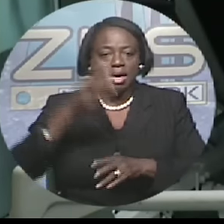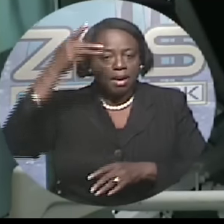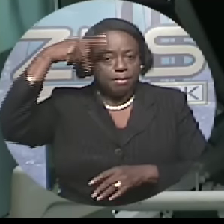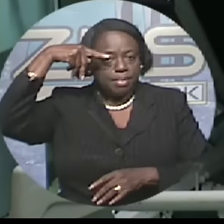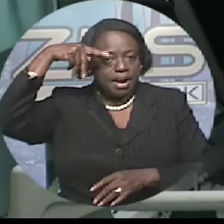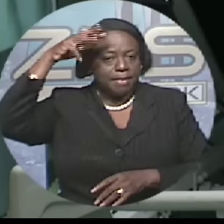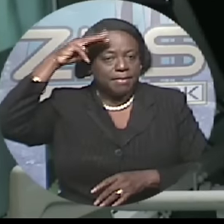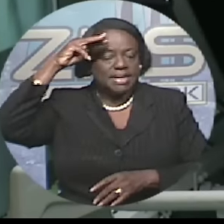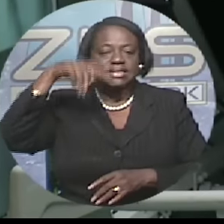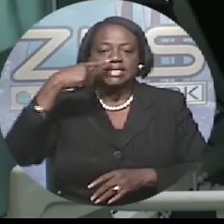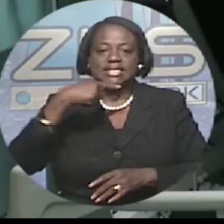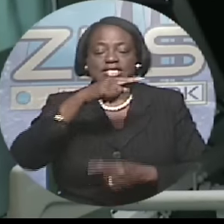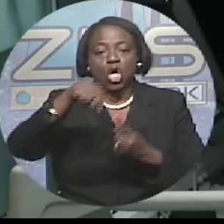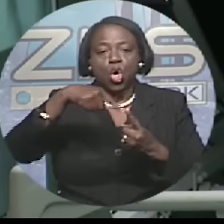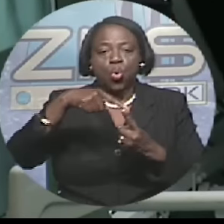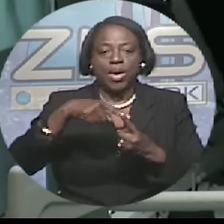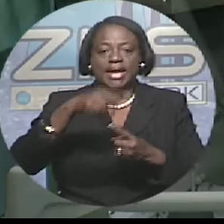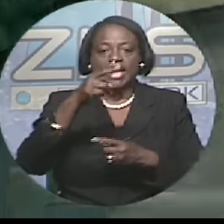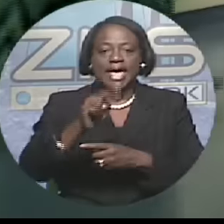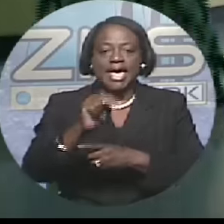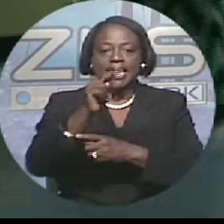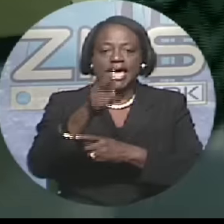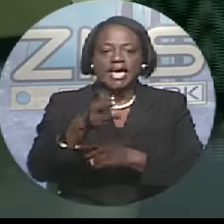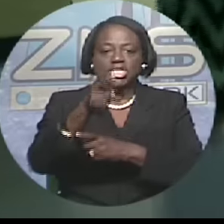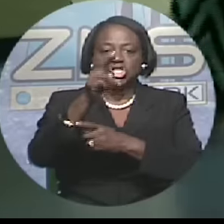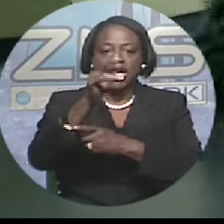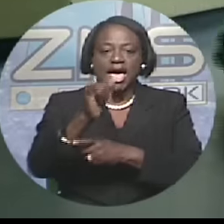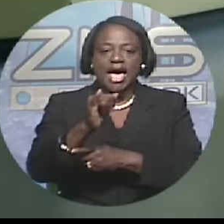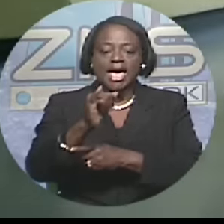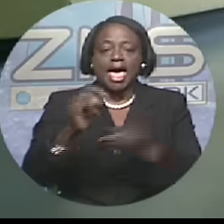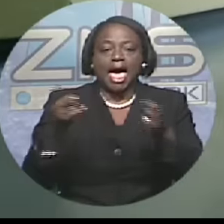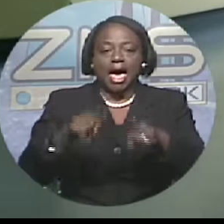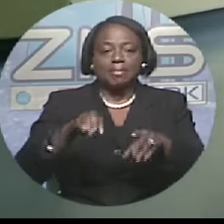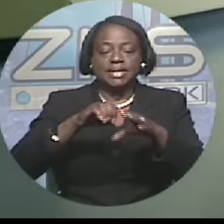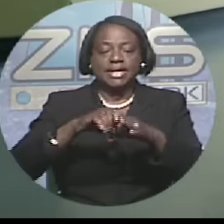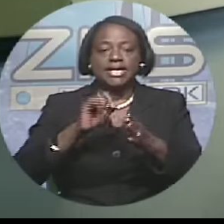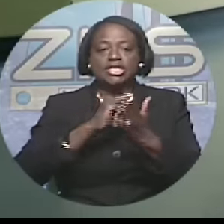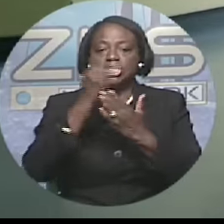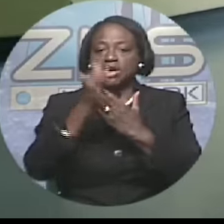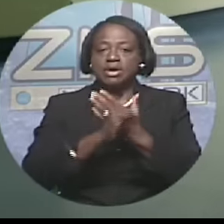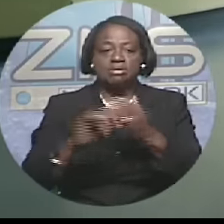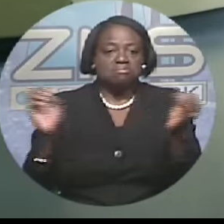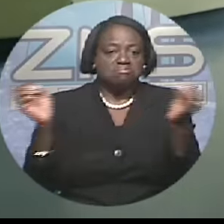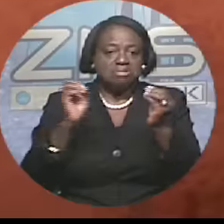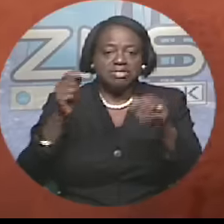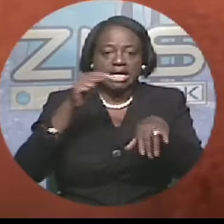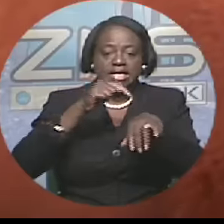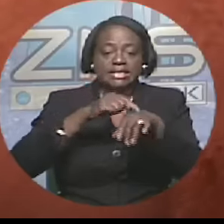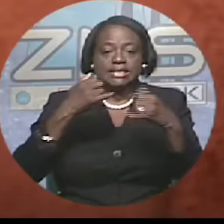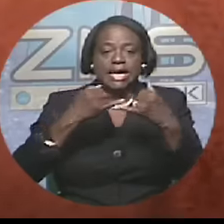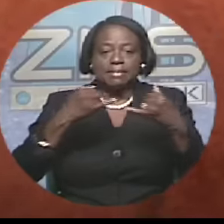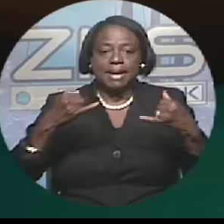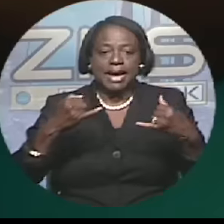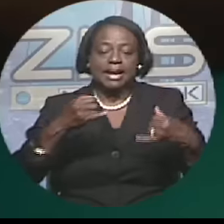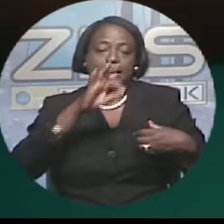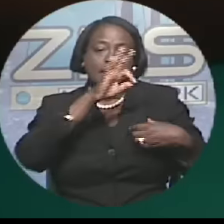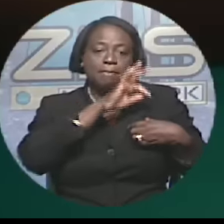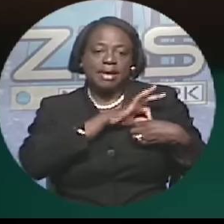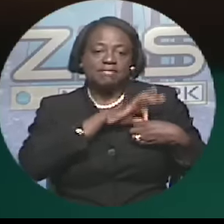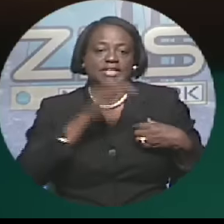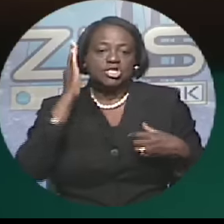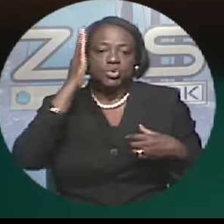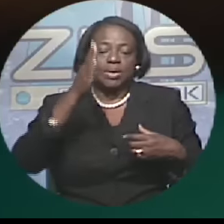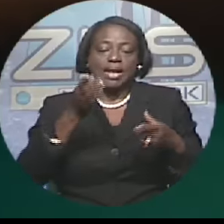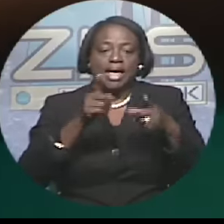when NHI is rolled out in January, there will be no specific timelines, but benefits will be available even at the most basic level known